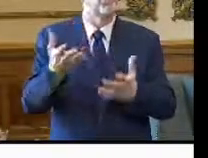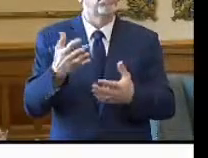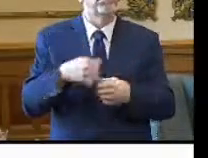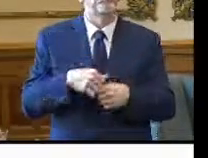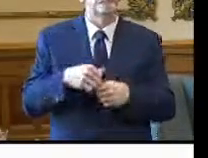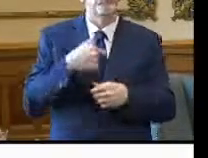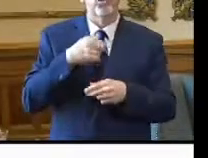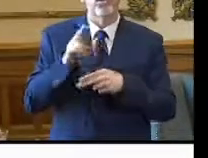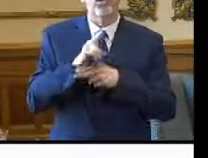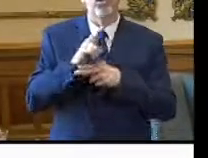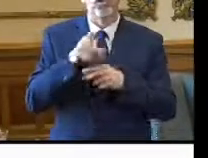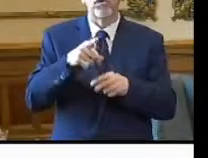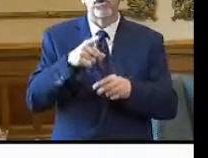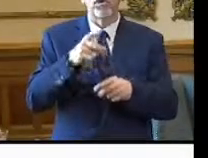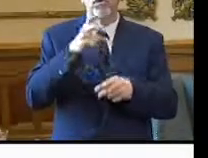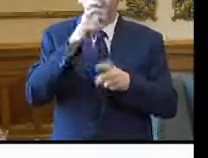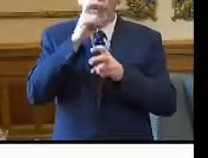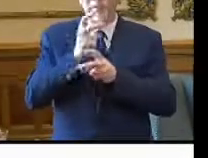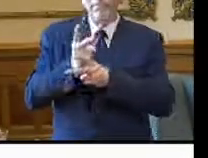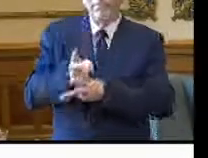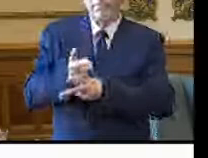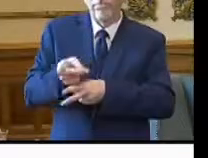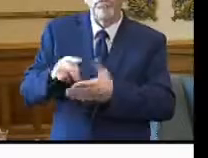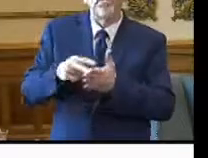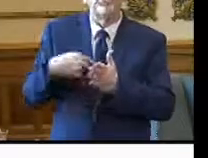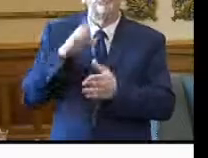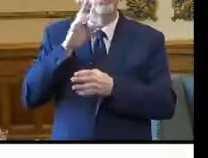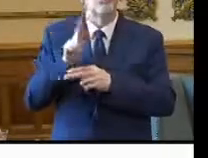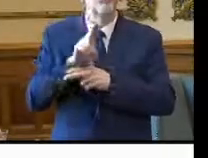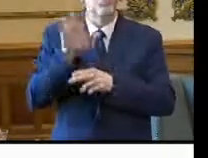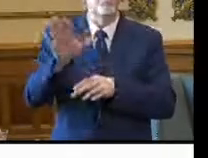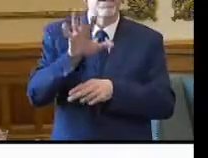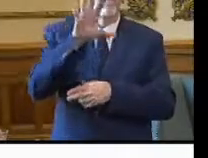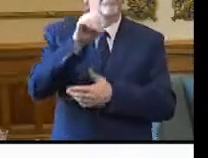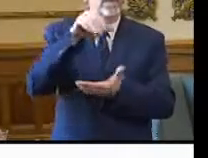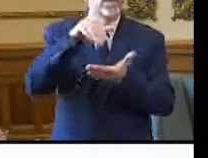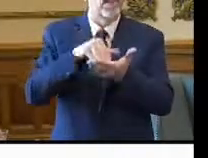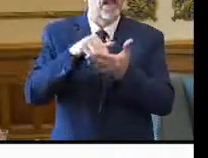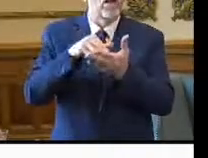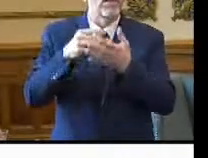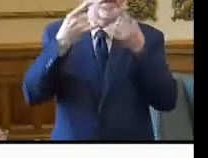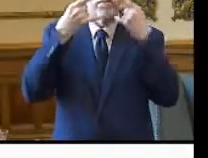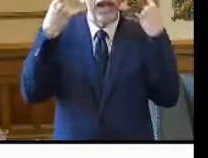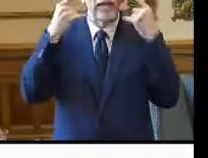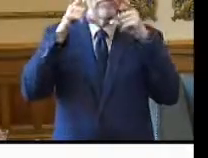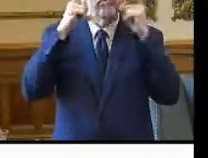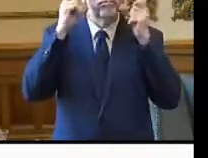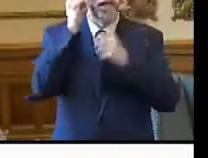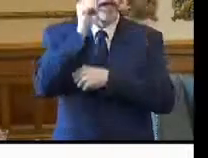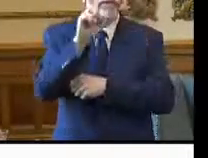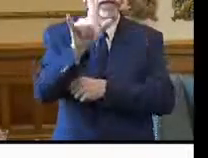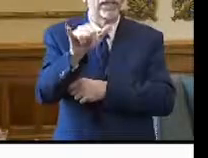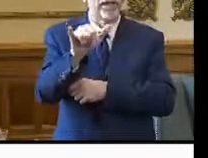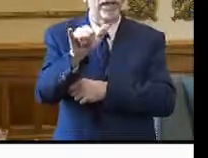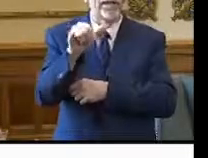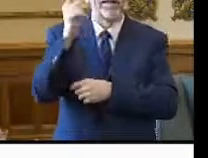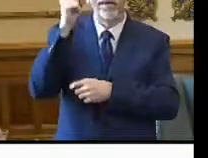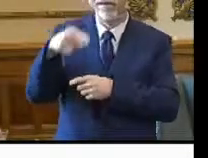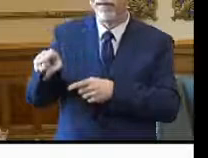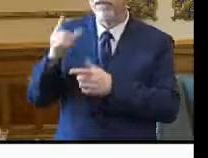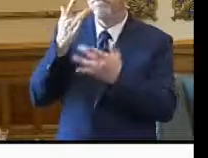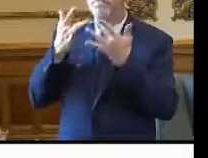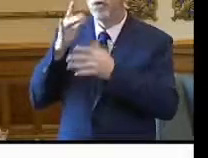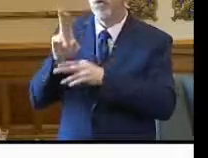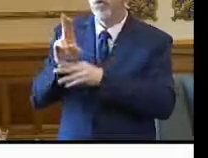very strict conservation means that we would use about 50,000 masks a day, and that's with conserving. What